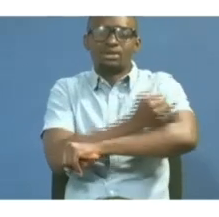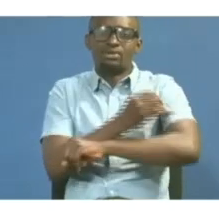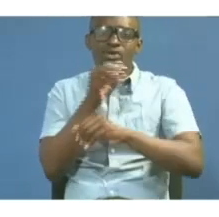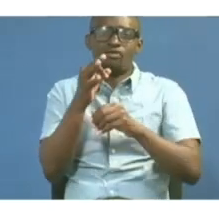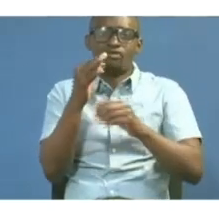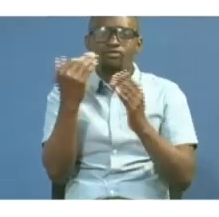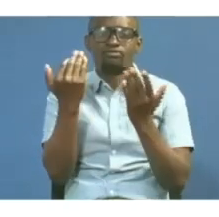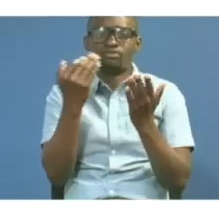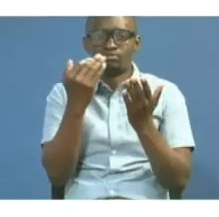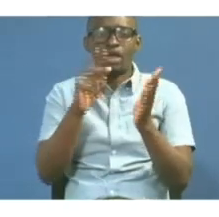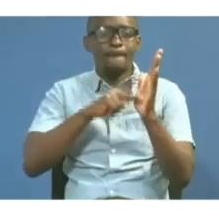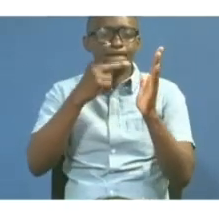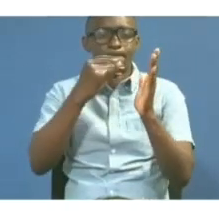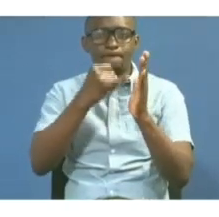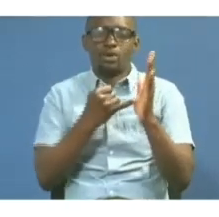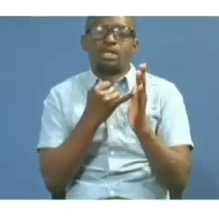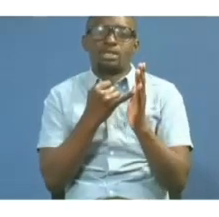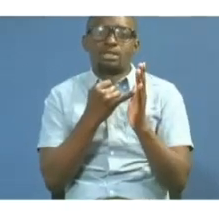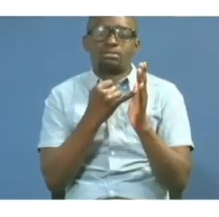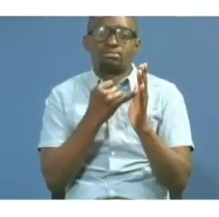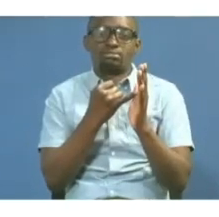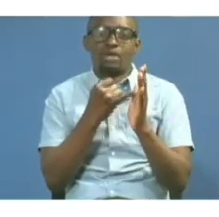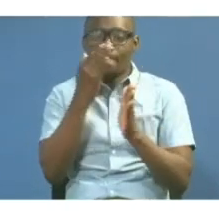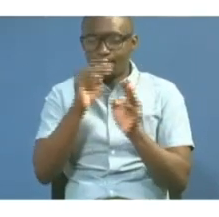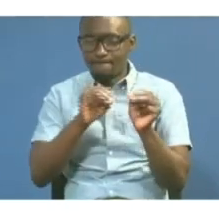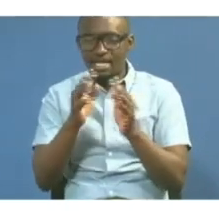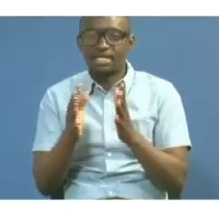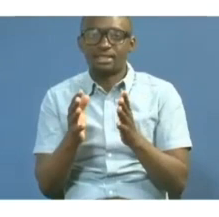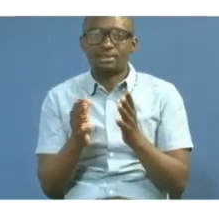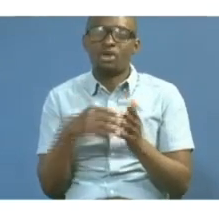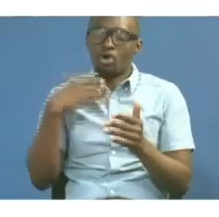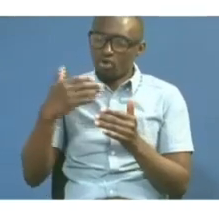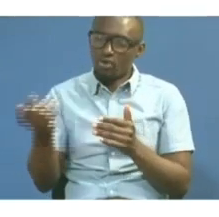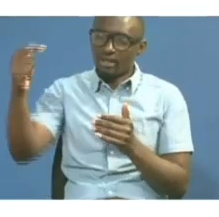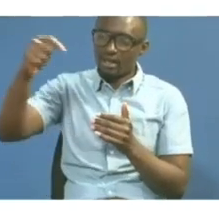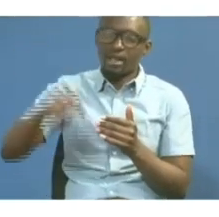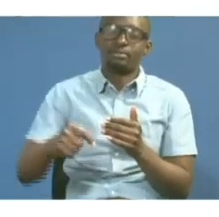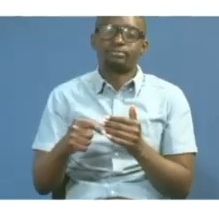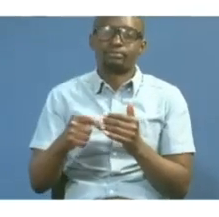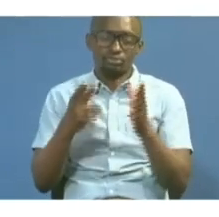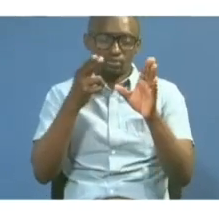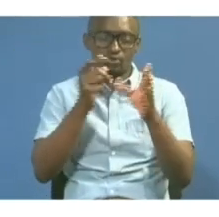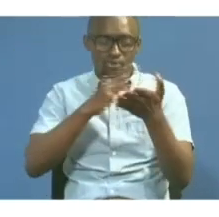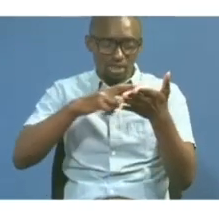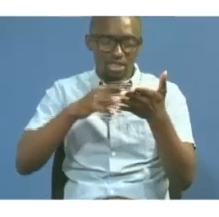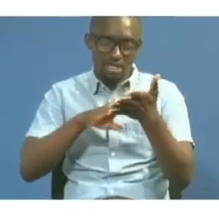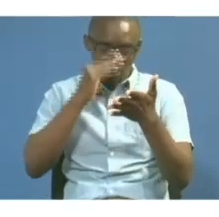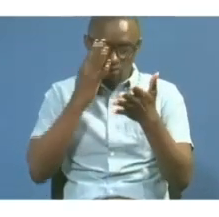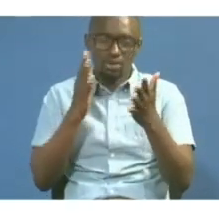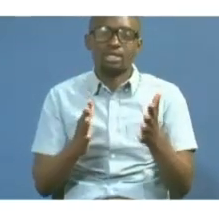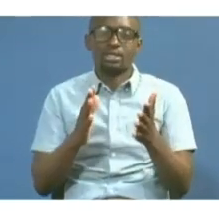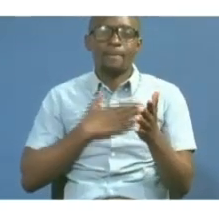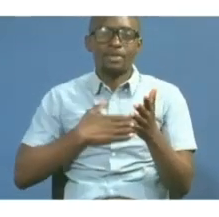like Institute of Project Managers of Kenya. They also come to register our students for membership, and you are free